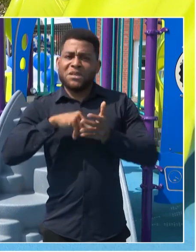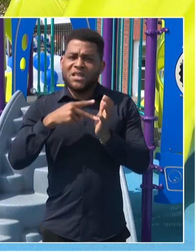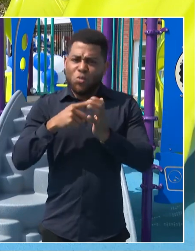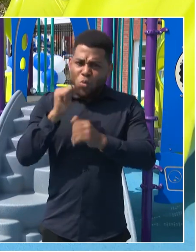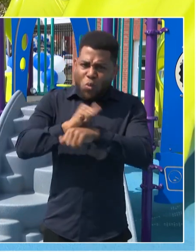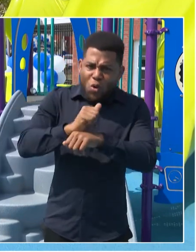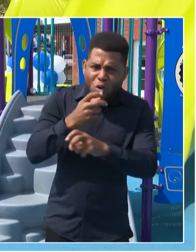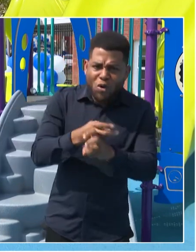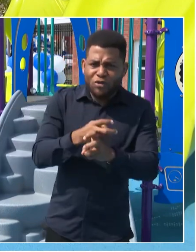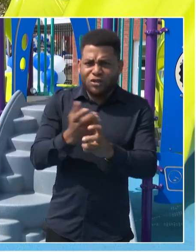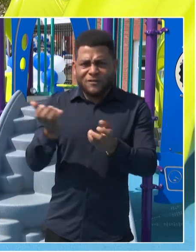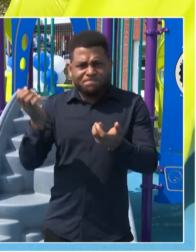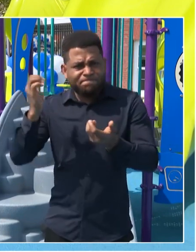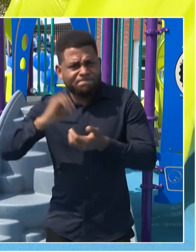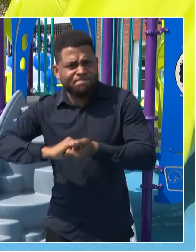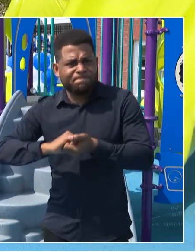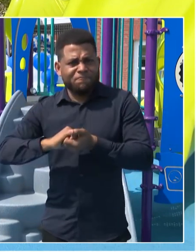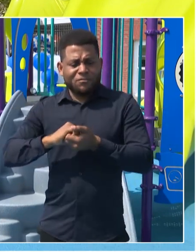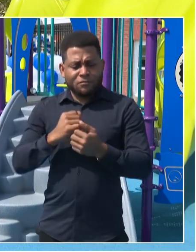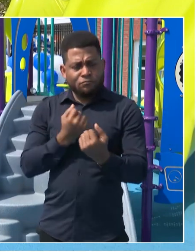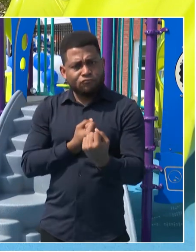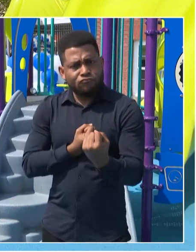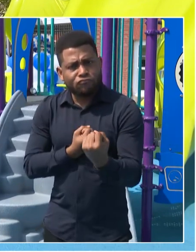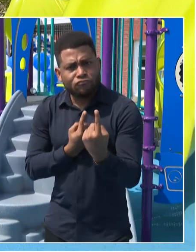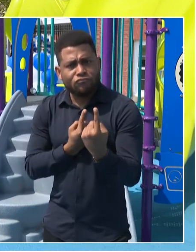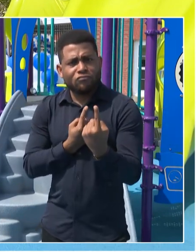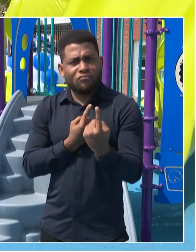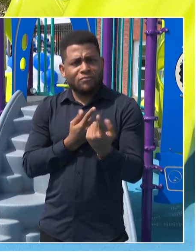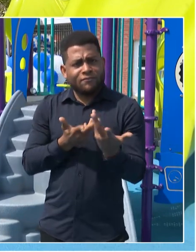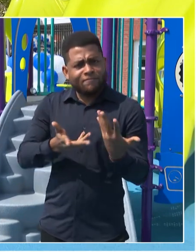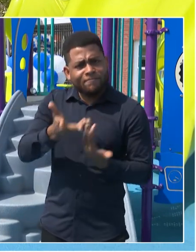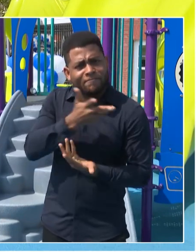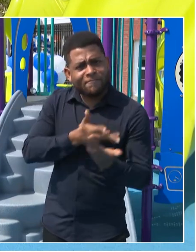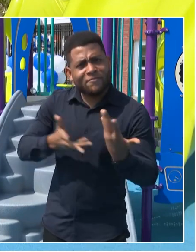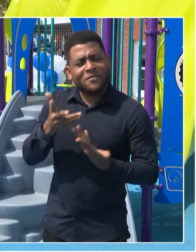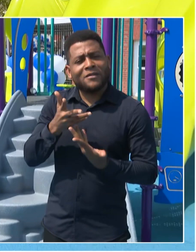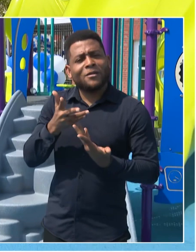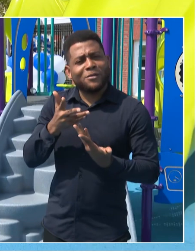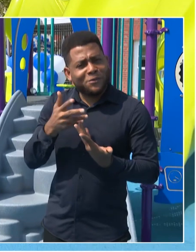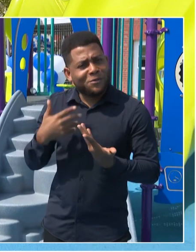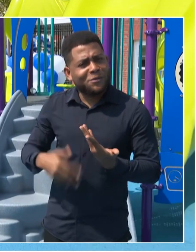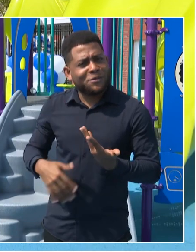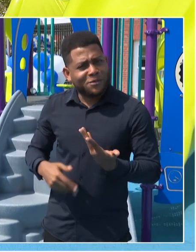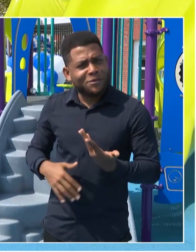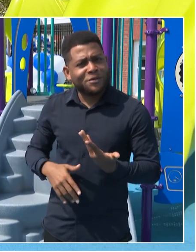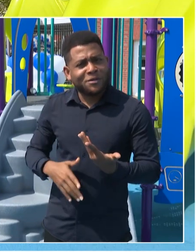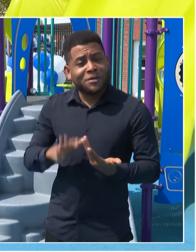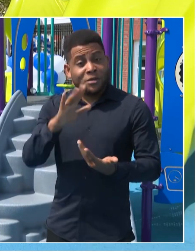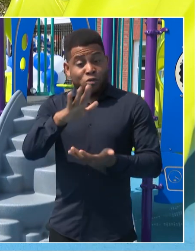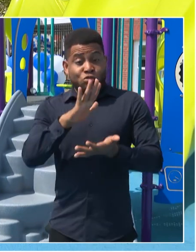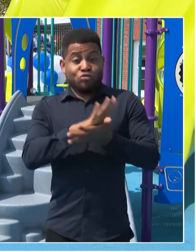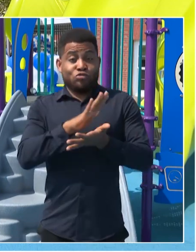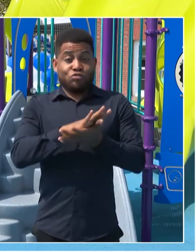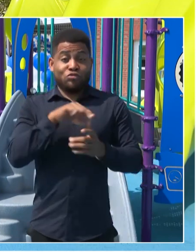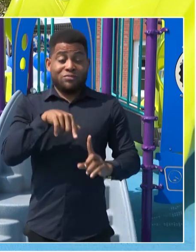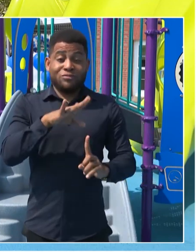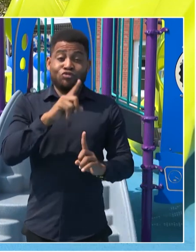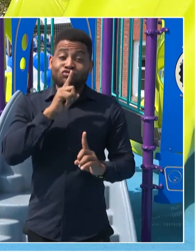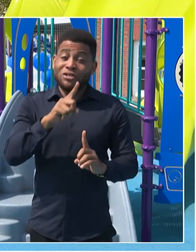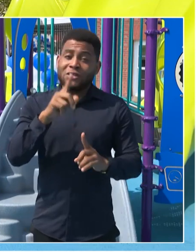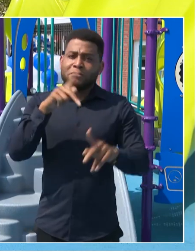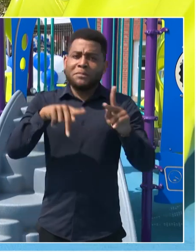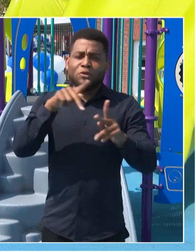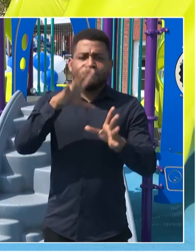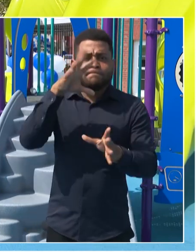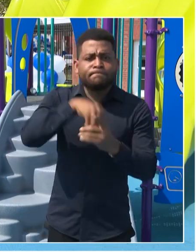empathy. I always know and say that a school is shaped by the people in it, but having beautiful